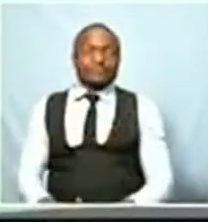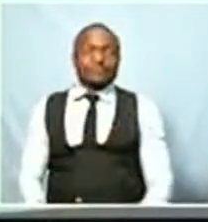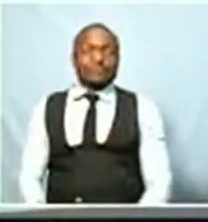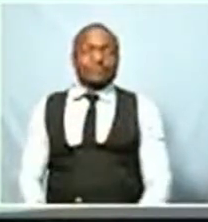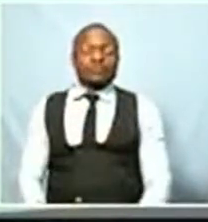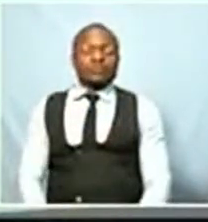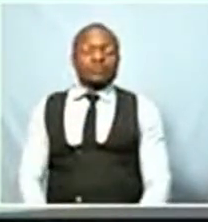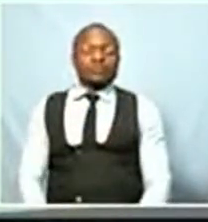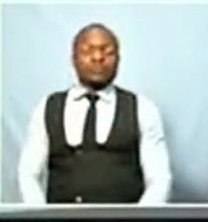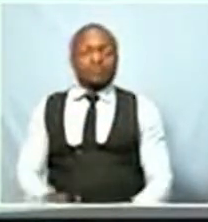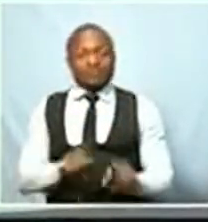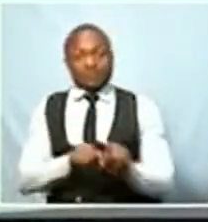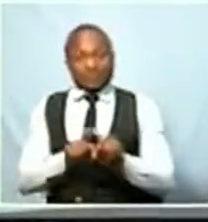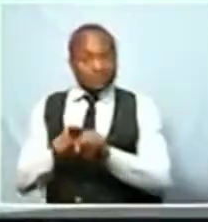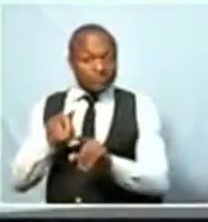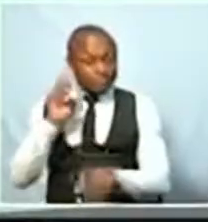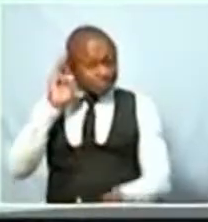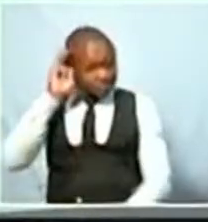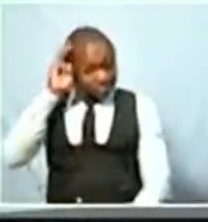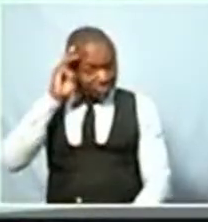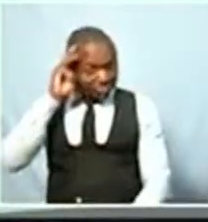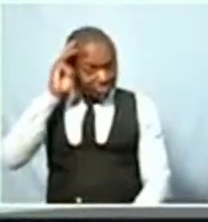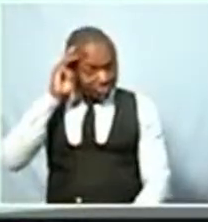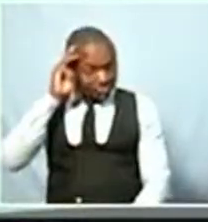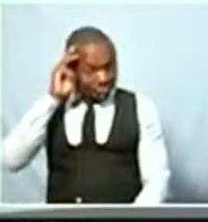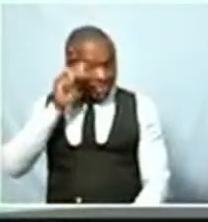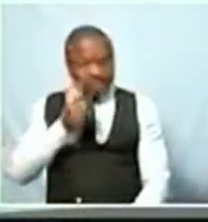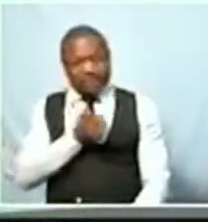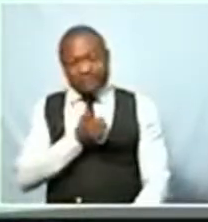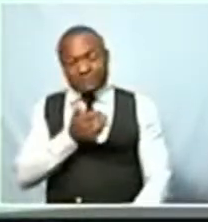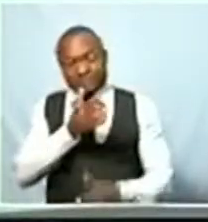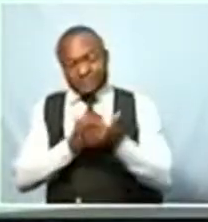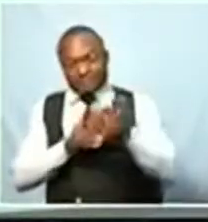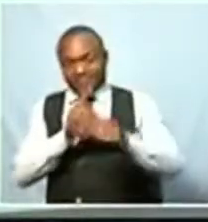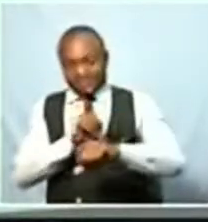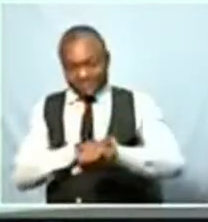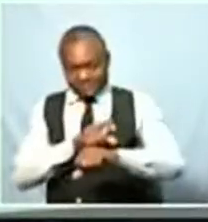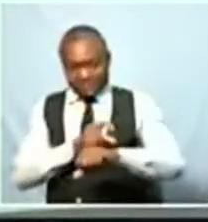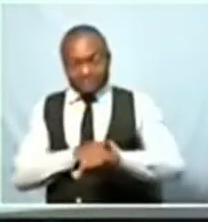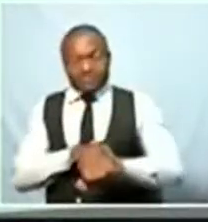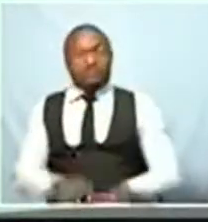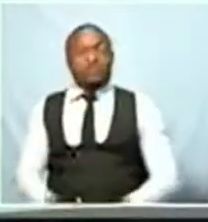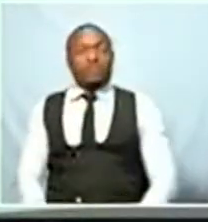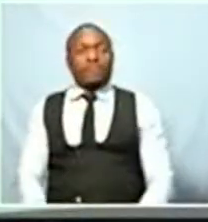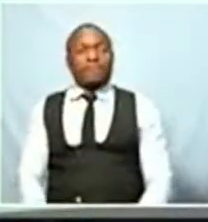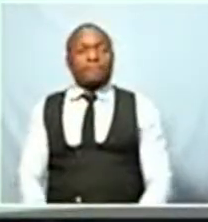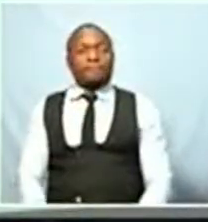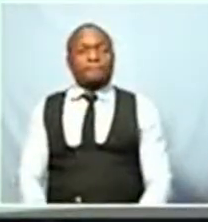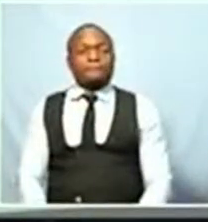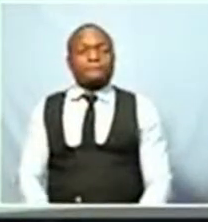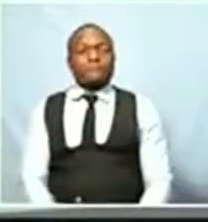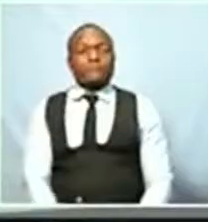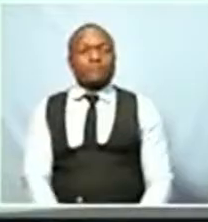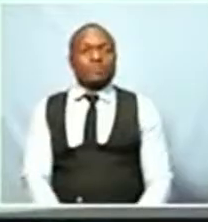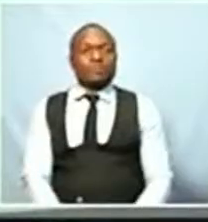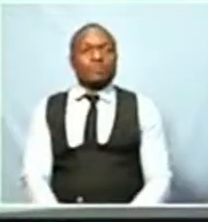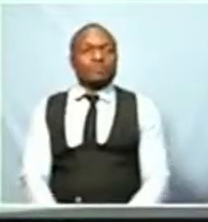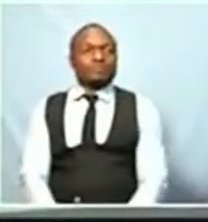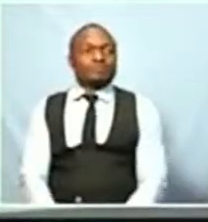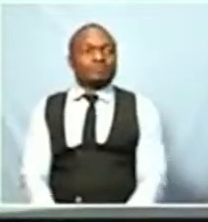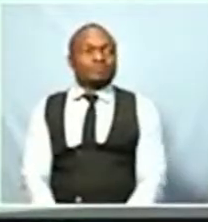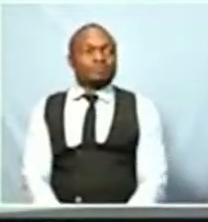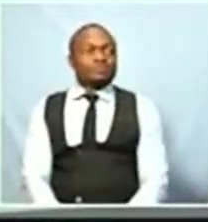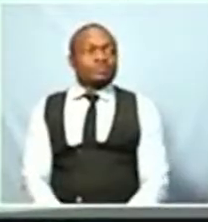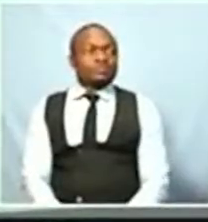Even ministries, because there are certain times when they, when they like